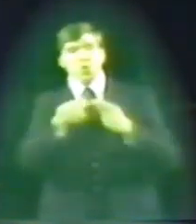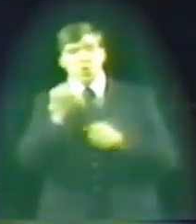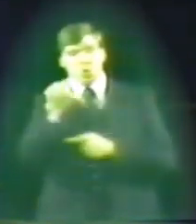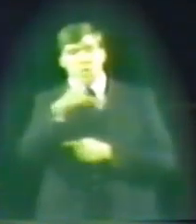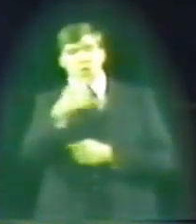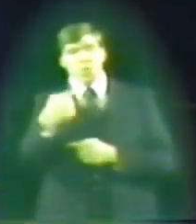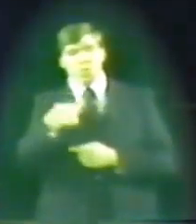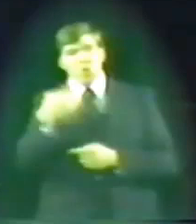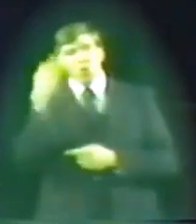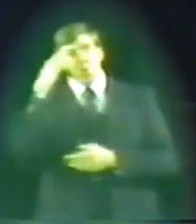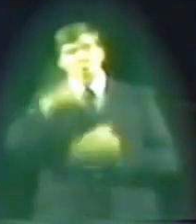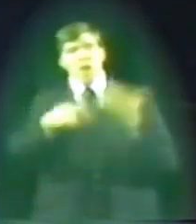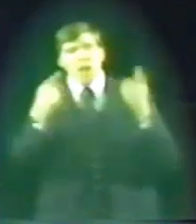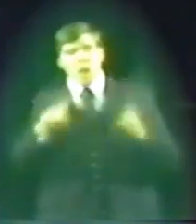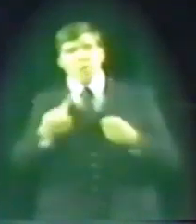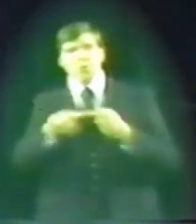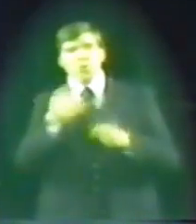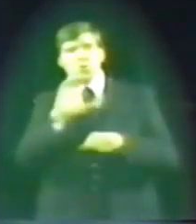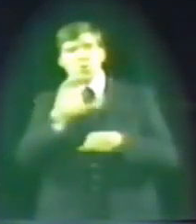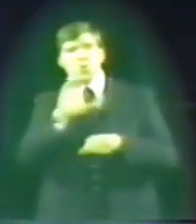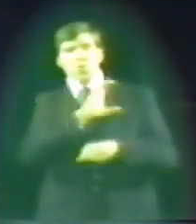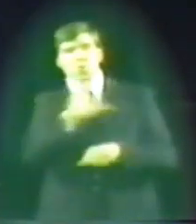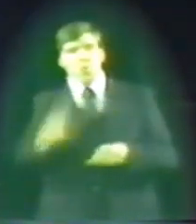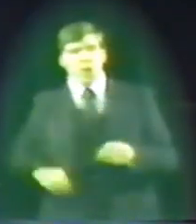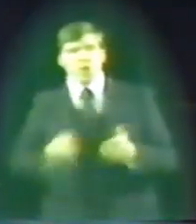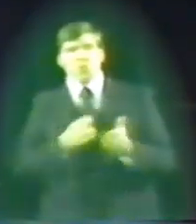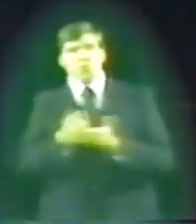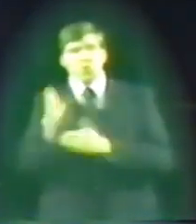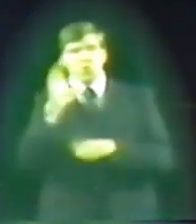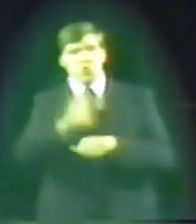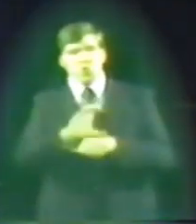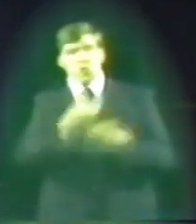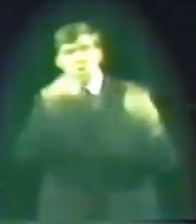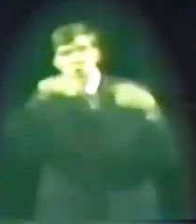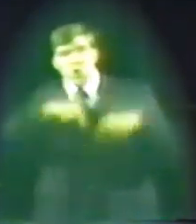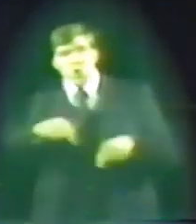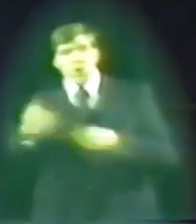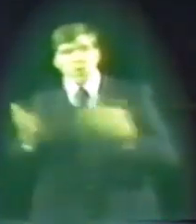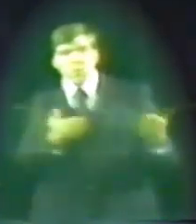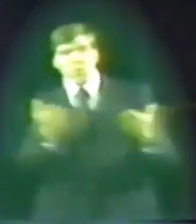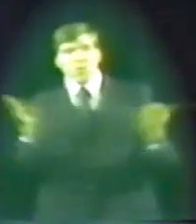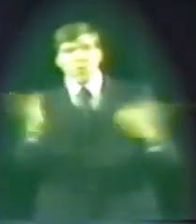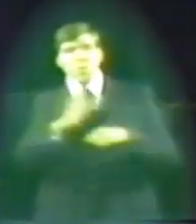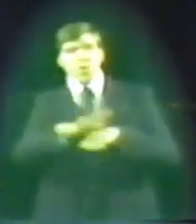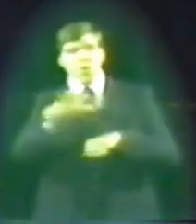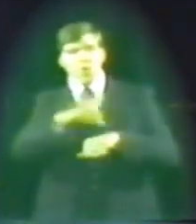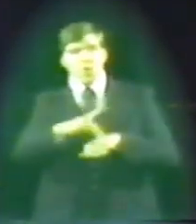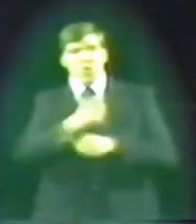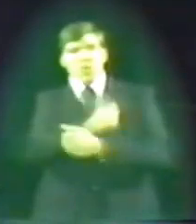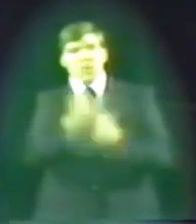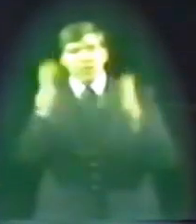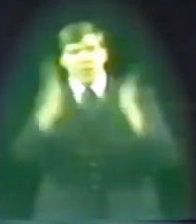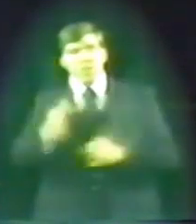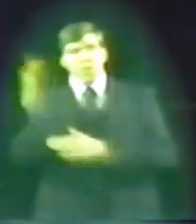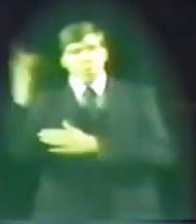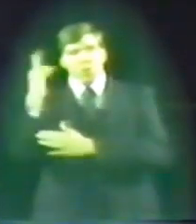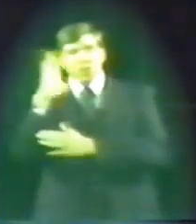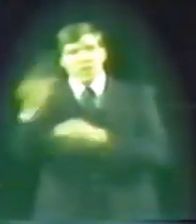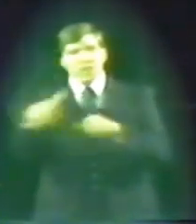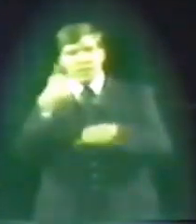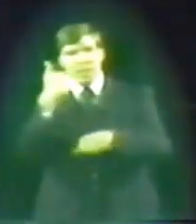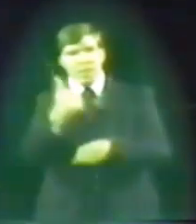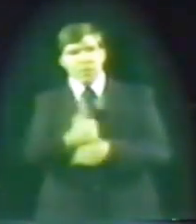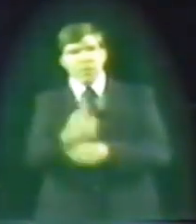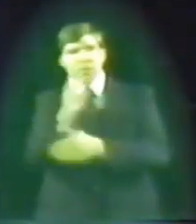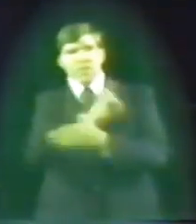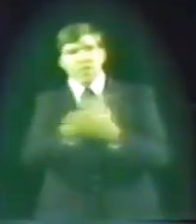to me to know what happened to Christ's true church. During his ministry upon the earth, the Savior preached and established